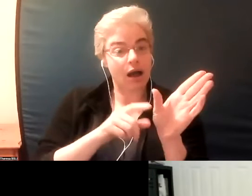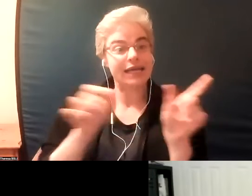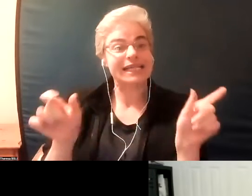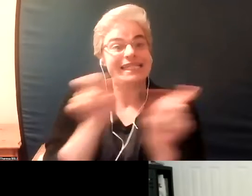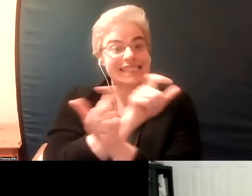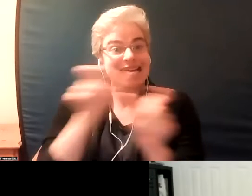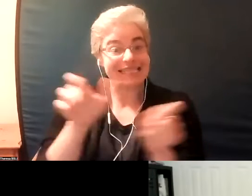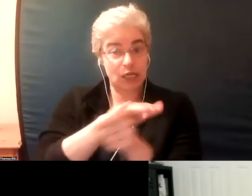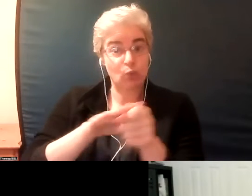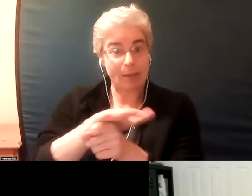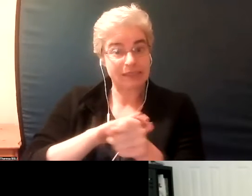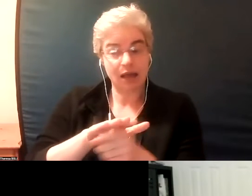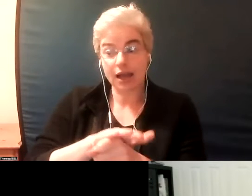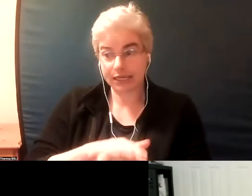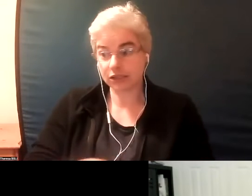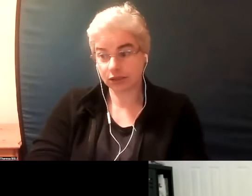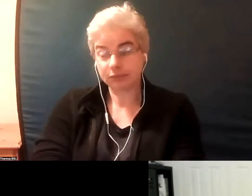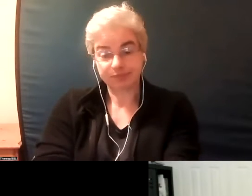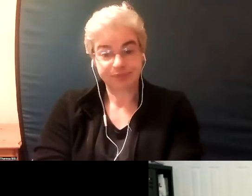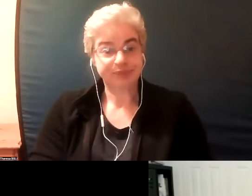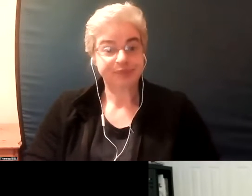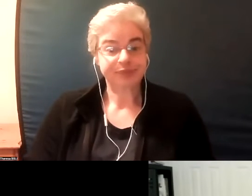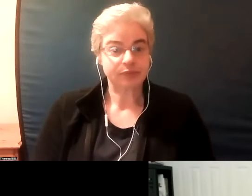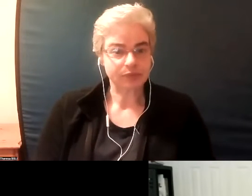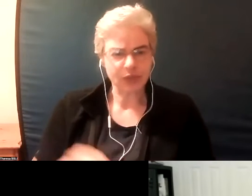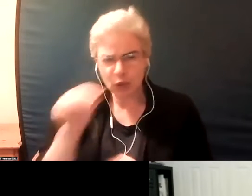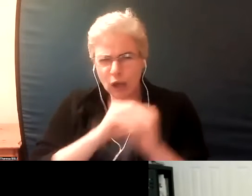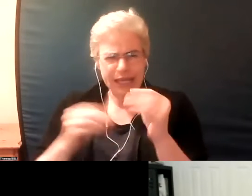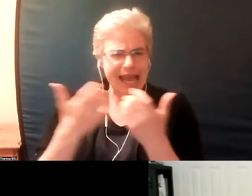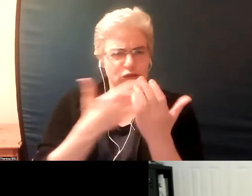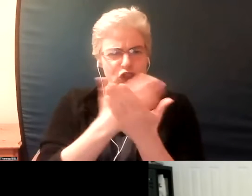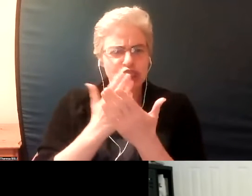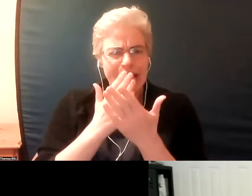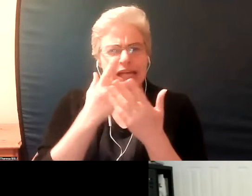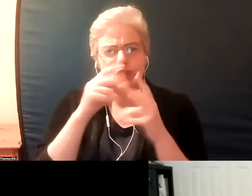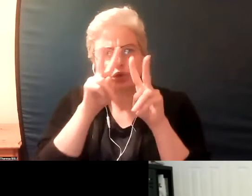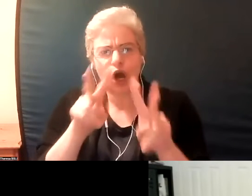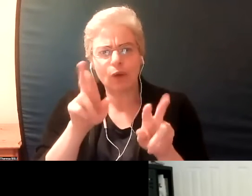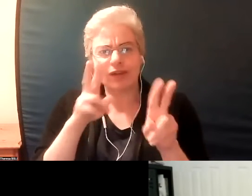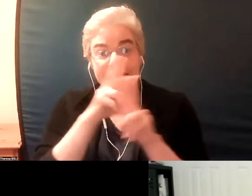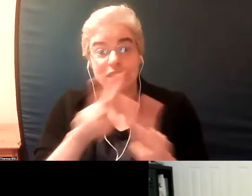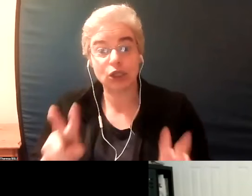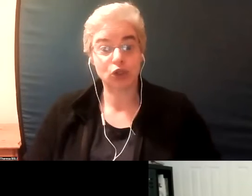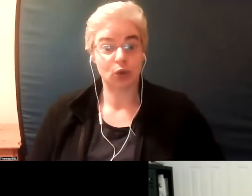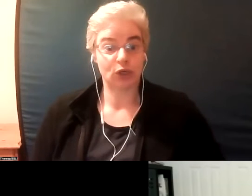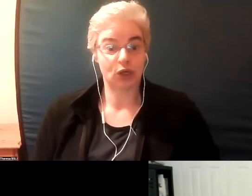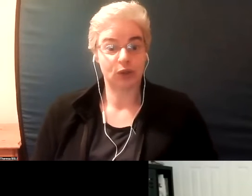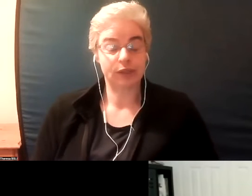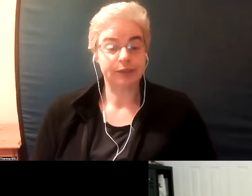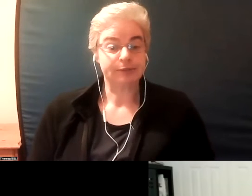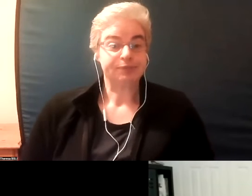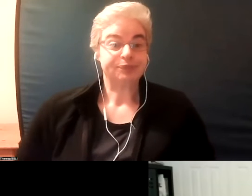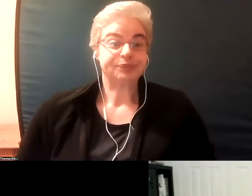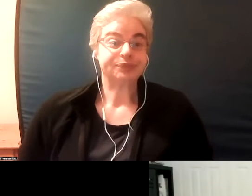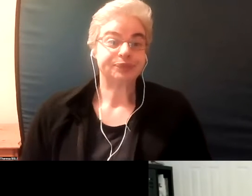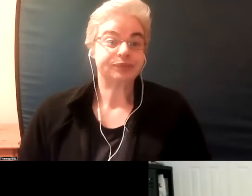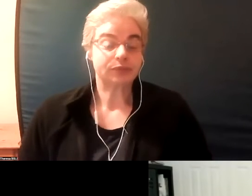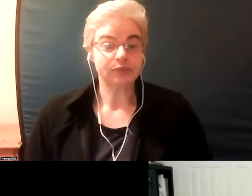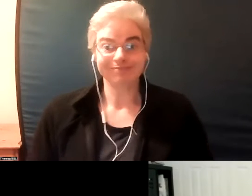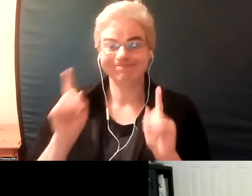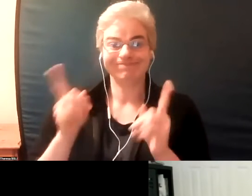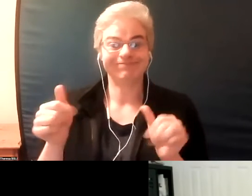website, then I'm working out how to share my screen. Oh, why isn't this sharing my screen? Oh, there we go.